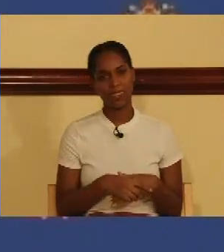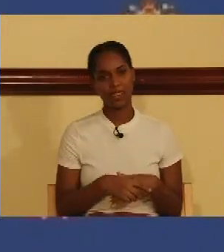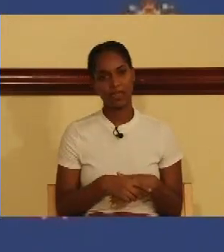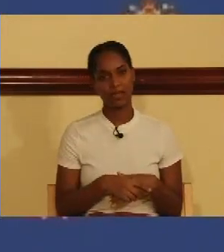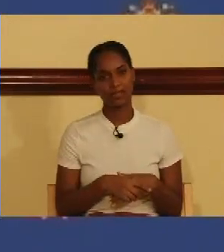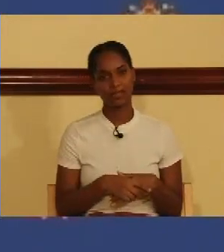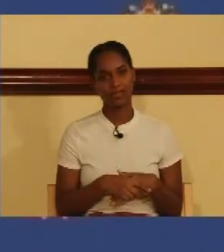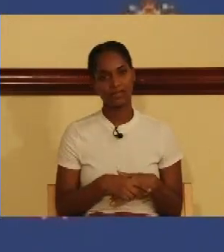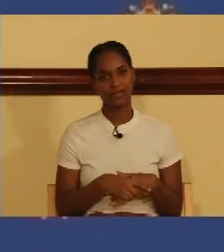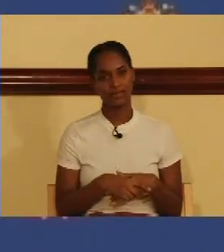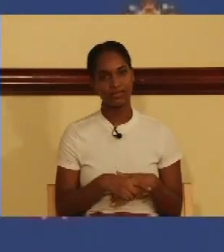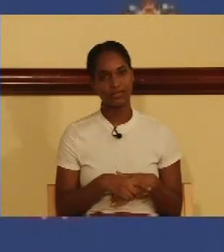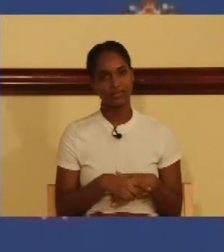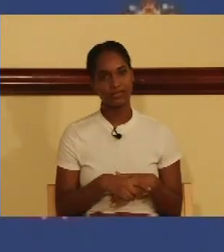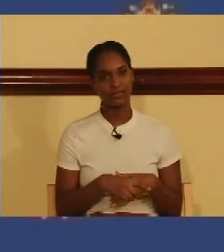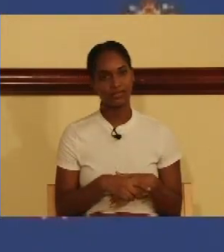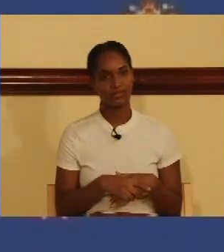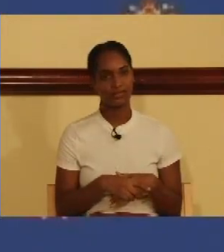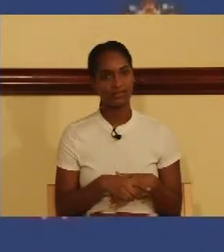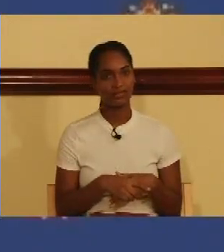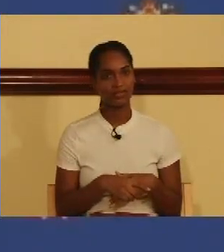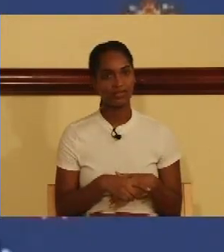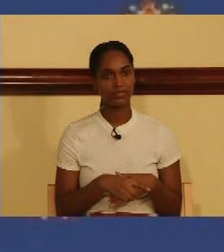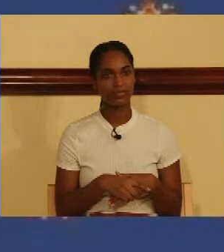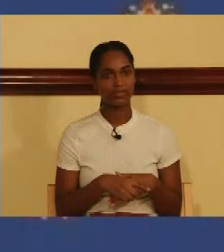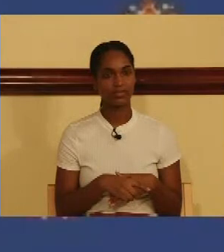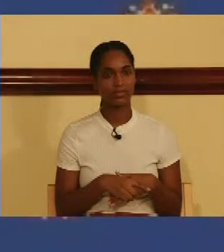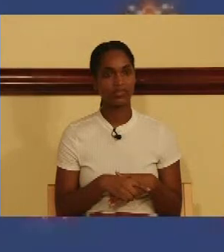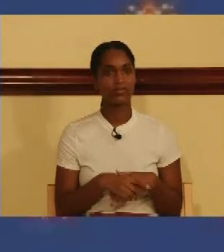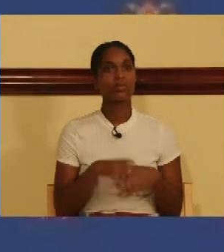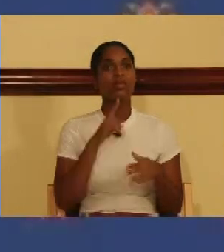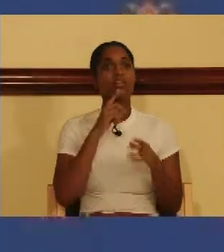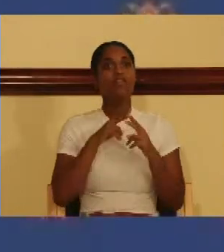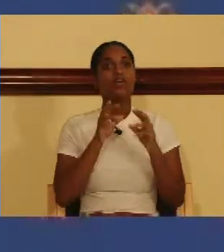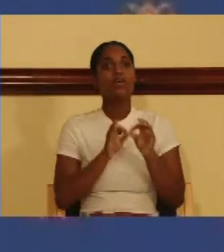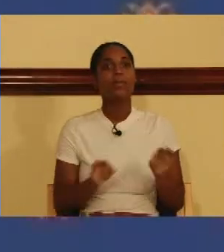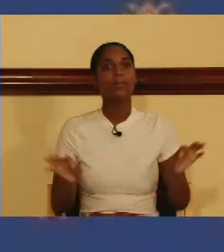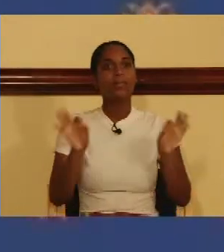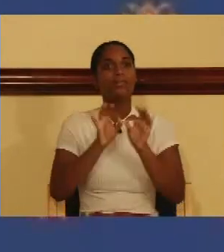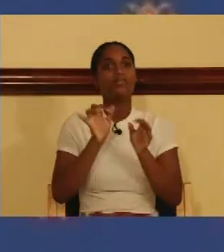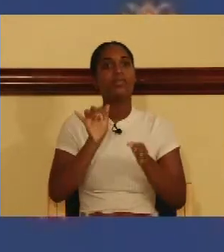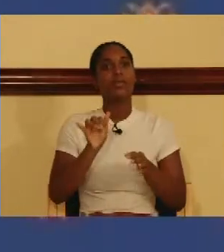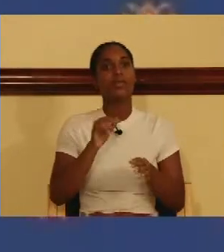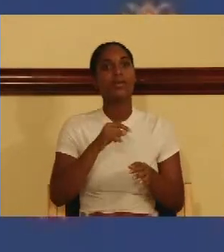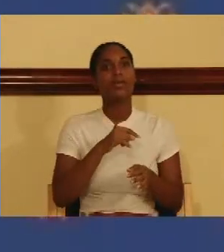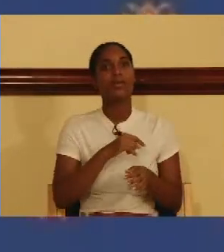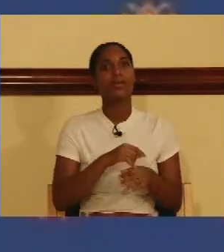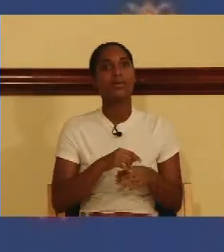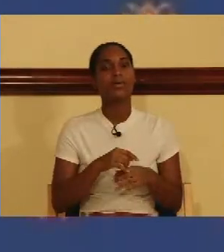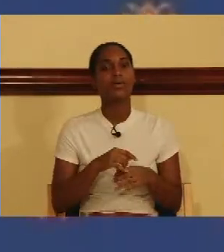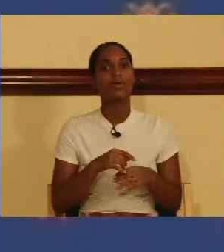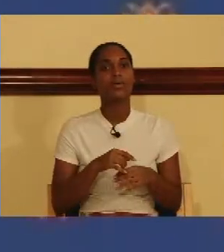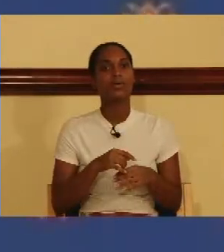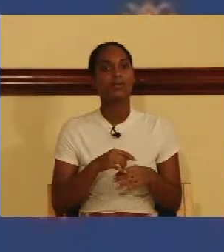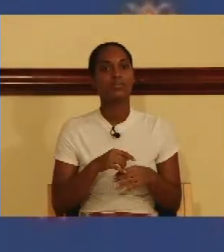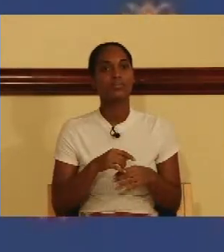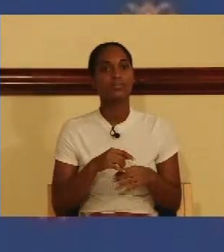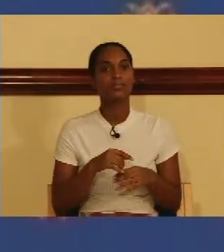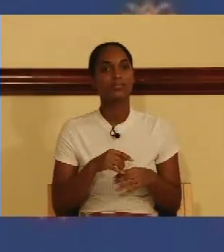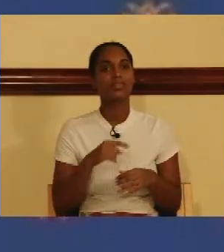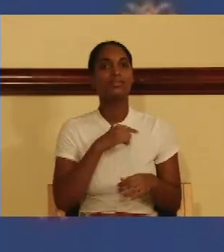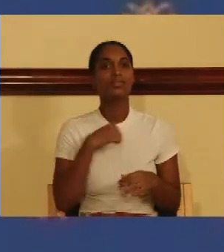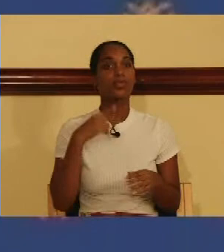Thank you for that question. It's very important that we, as Dr. Hendricks says, we look